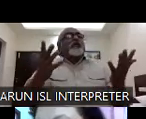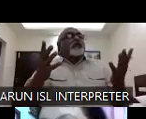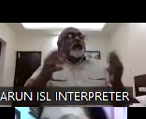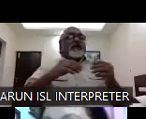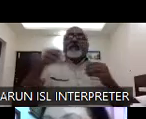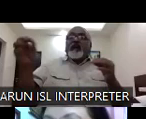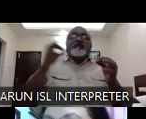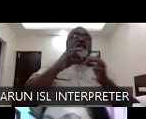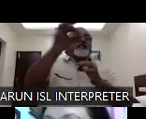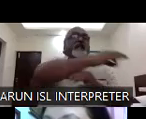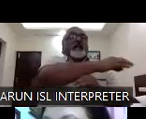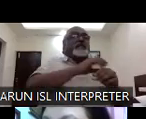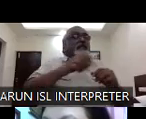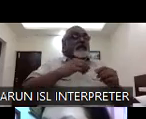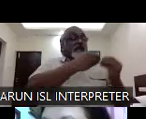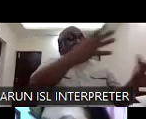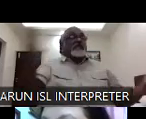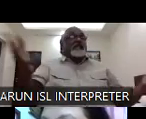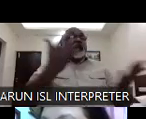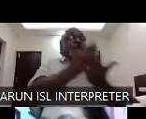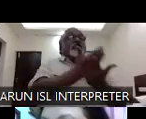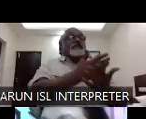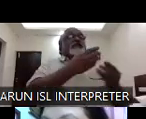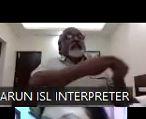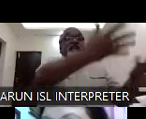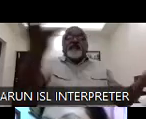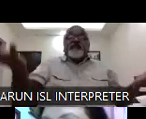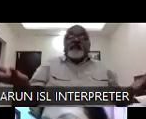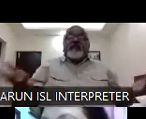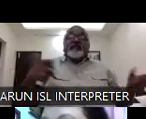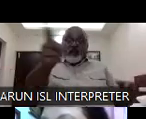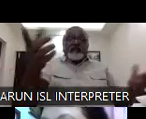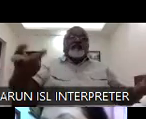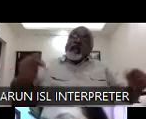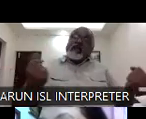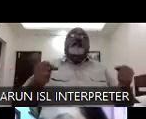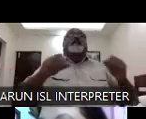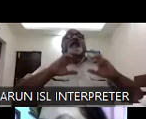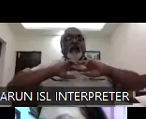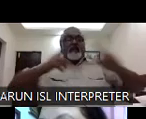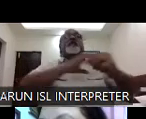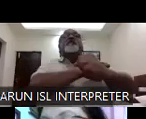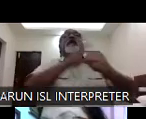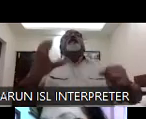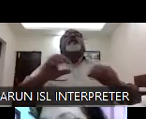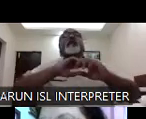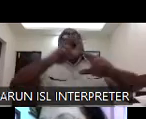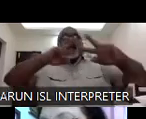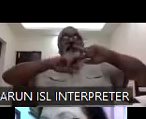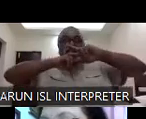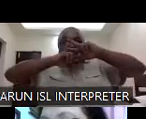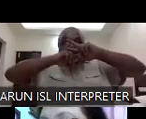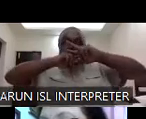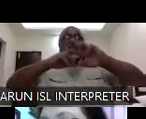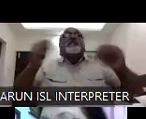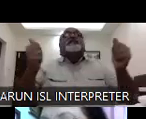margin. And if you give them all the resources, they will be equipped and empowered to fight back, and they